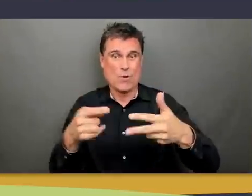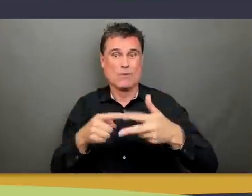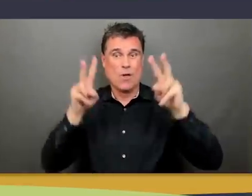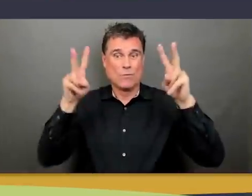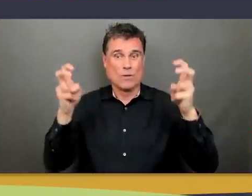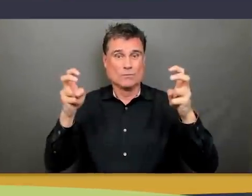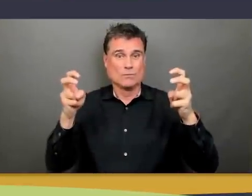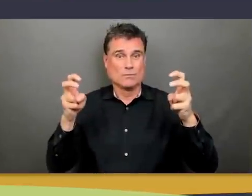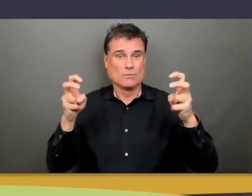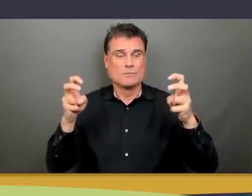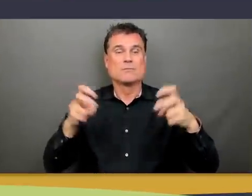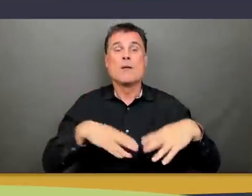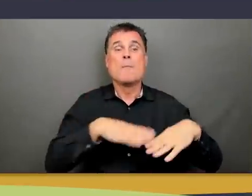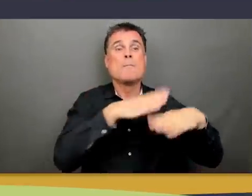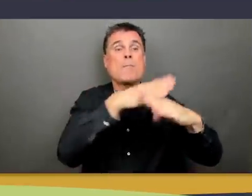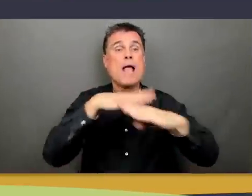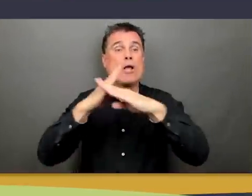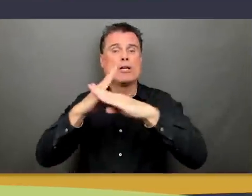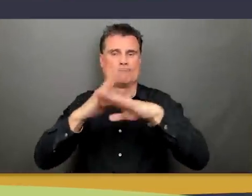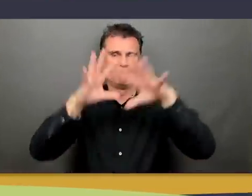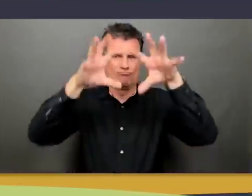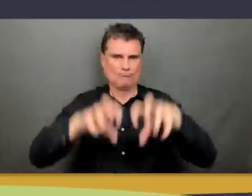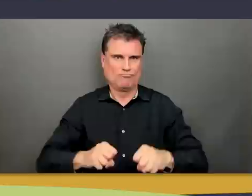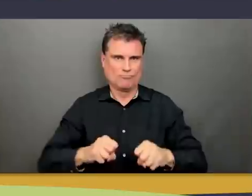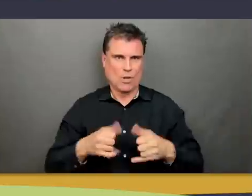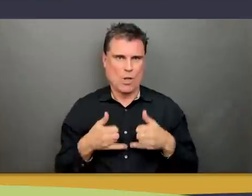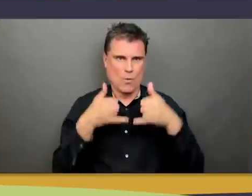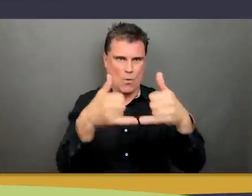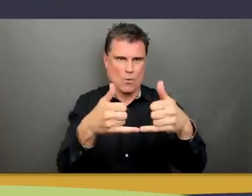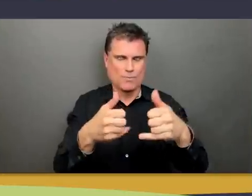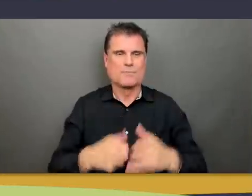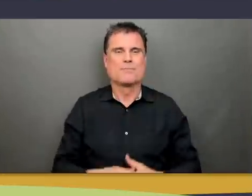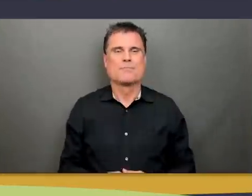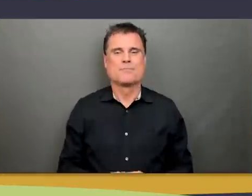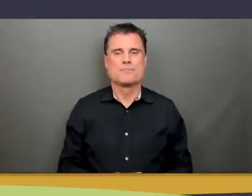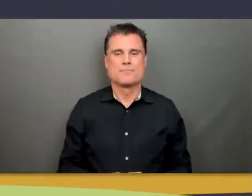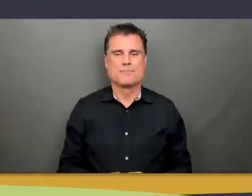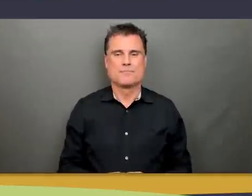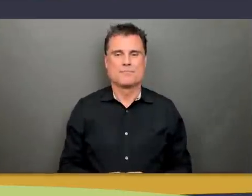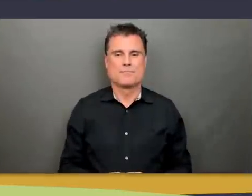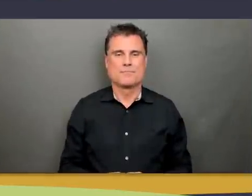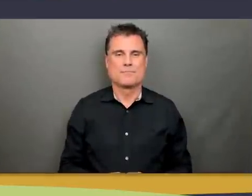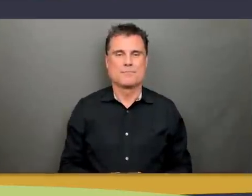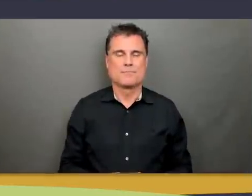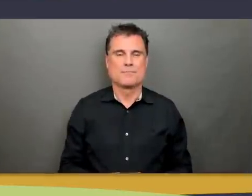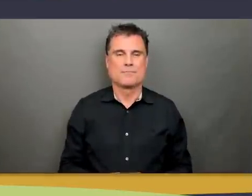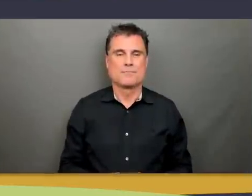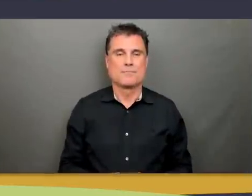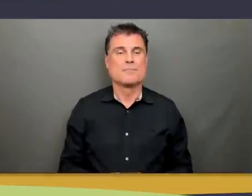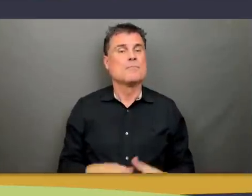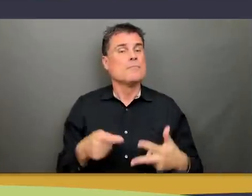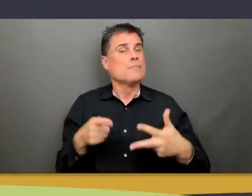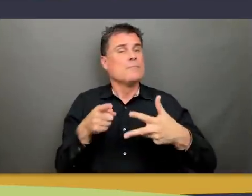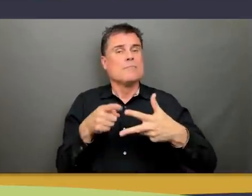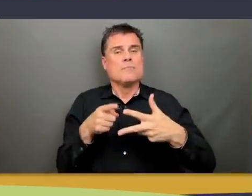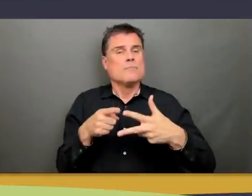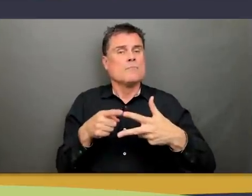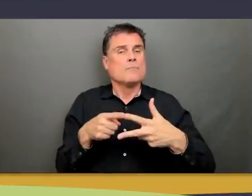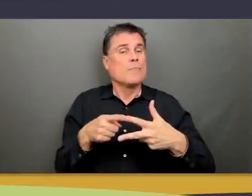tackling systemic or institutional racism and reducing barriers for marginalized